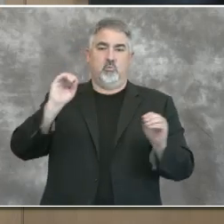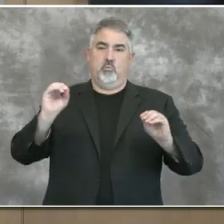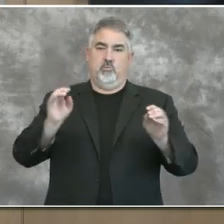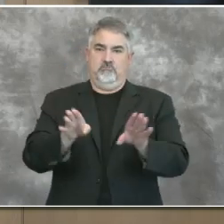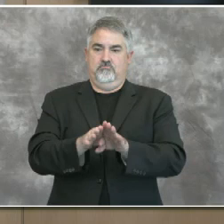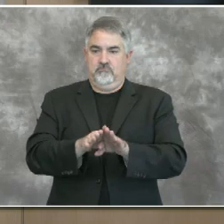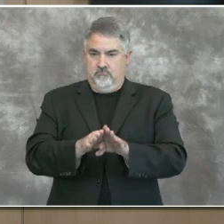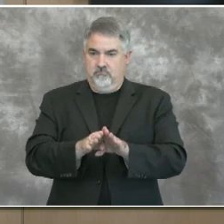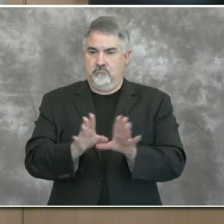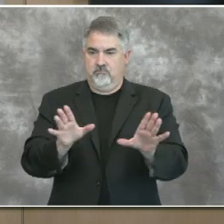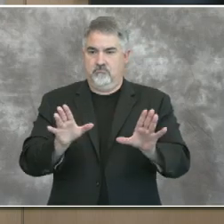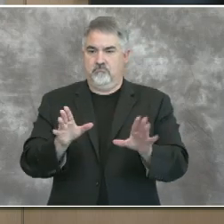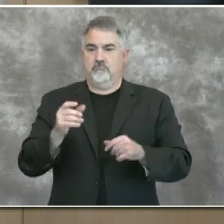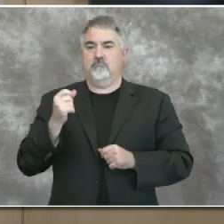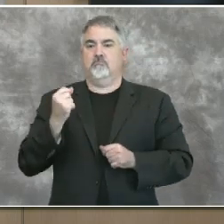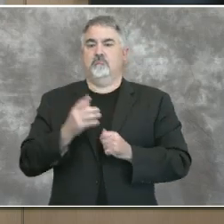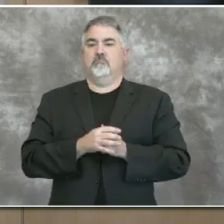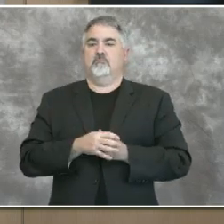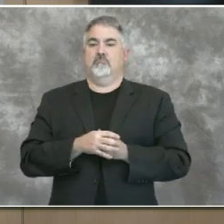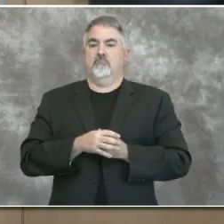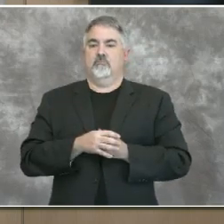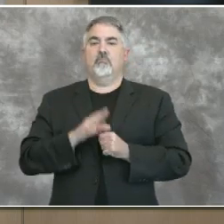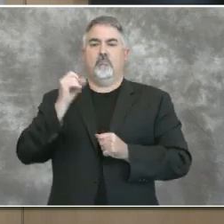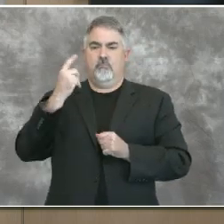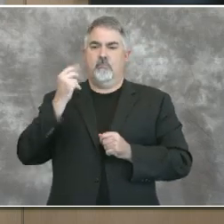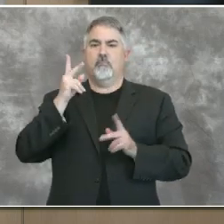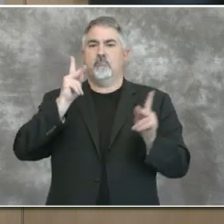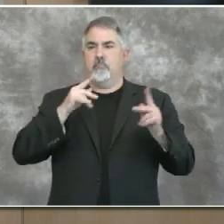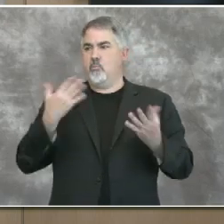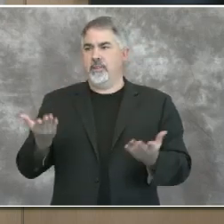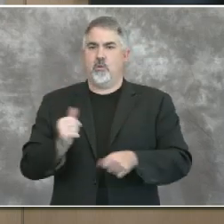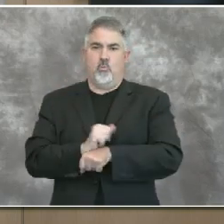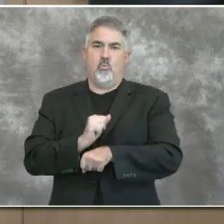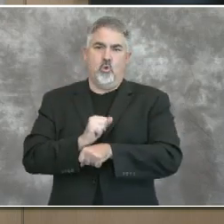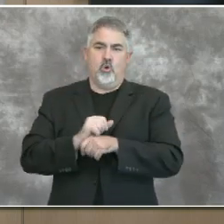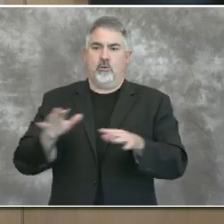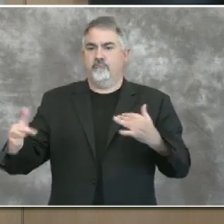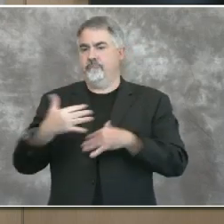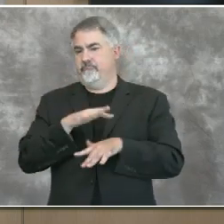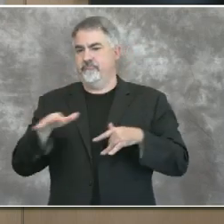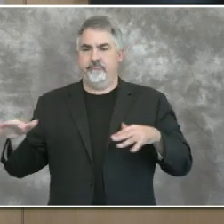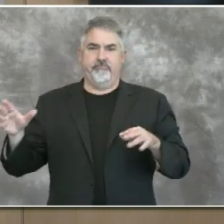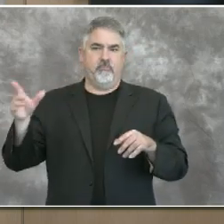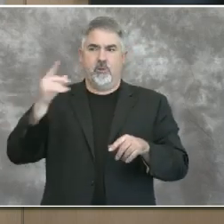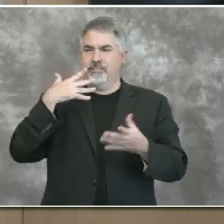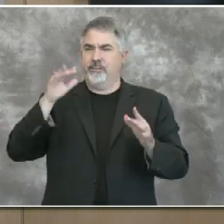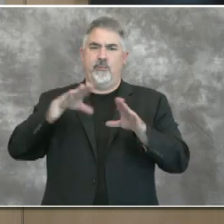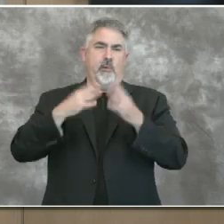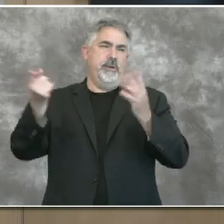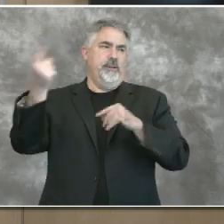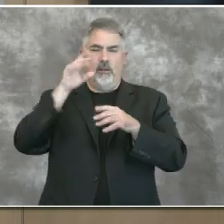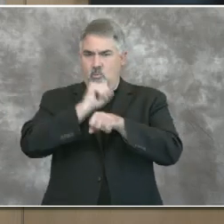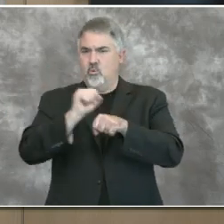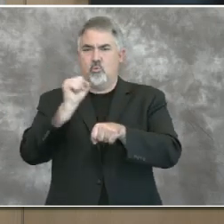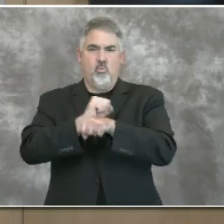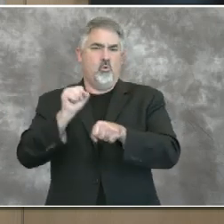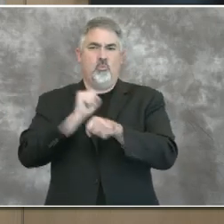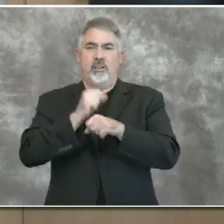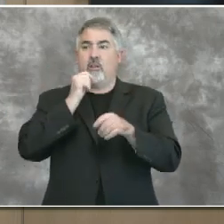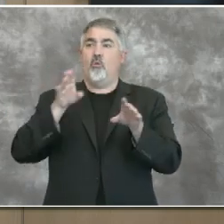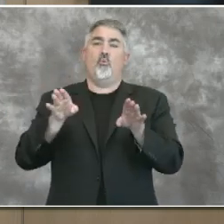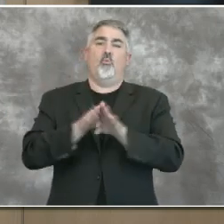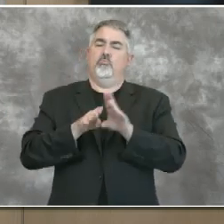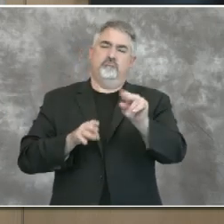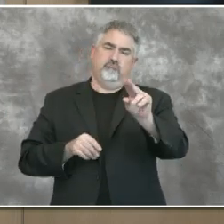will be plenty of people here all day tomorrow and throughout the region working on this pandemic response, and we will send